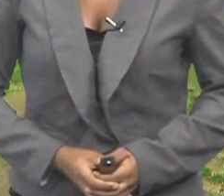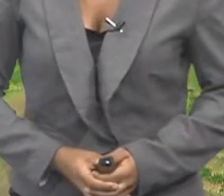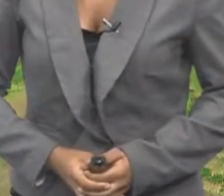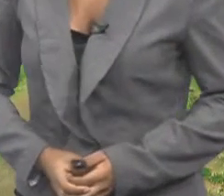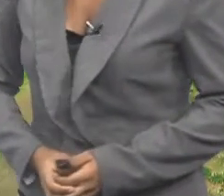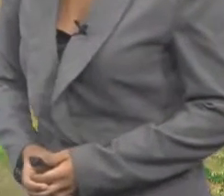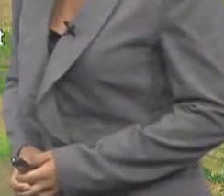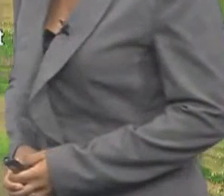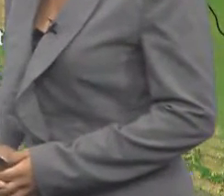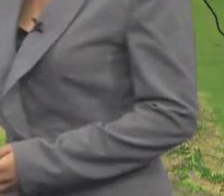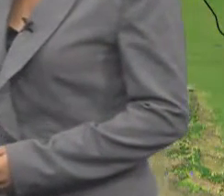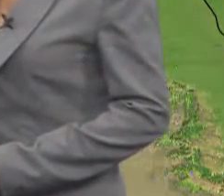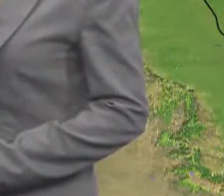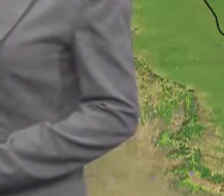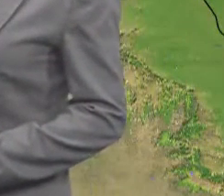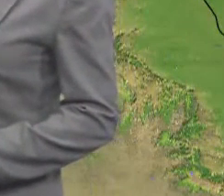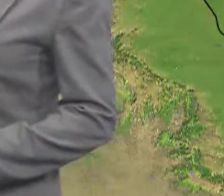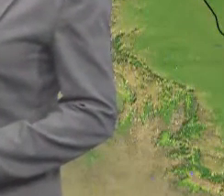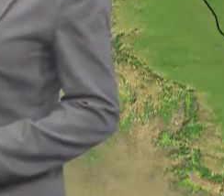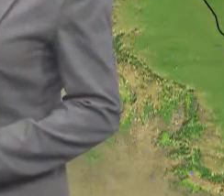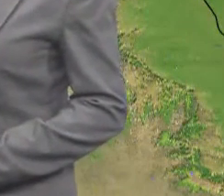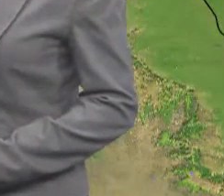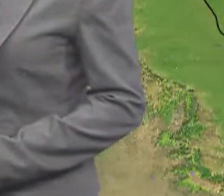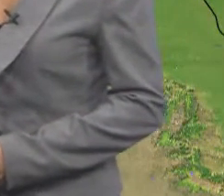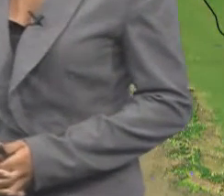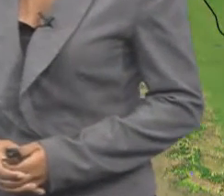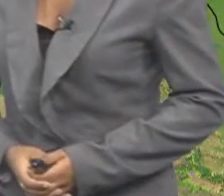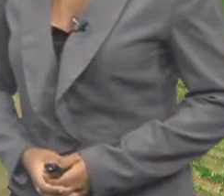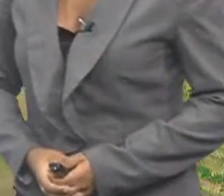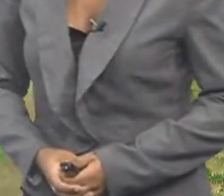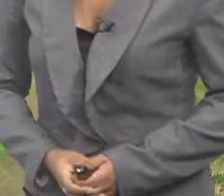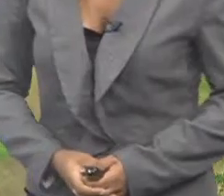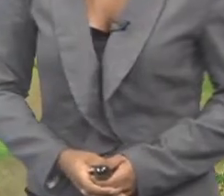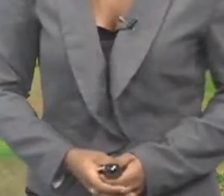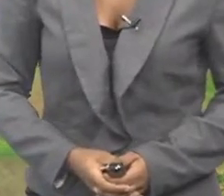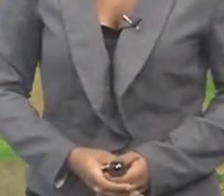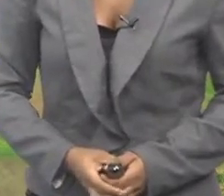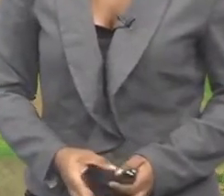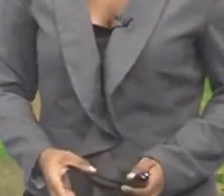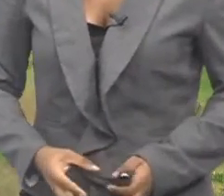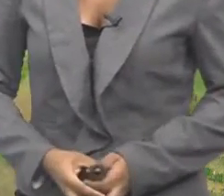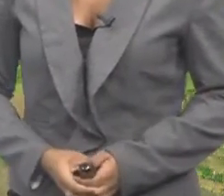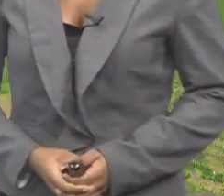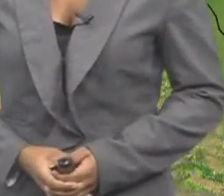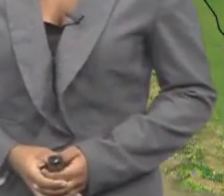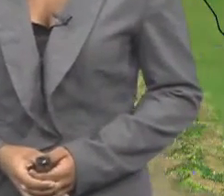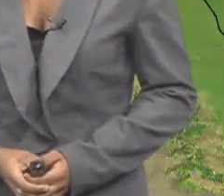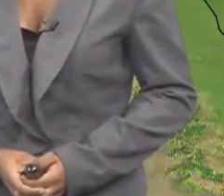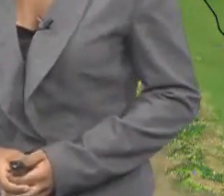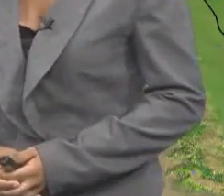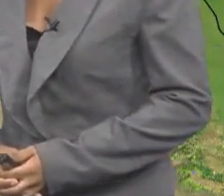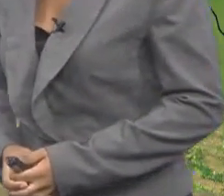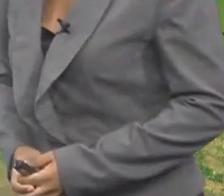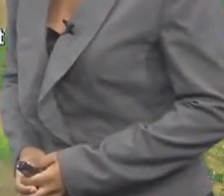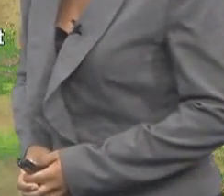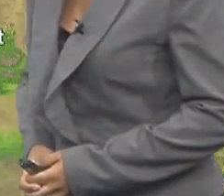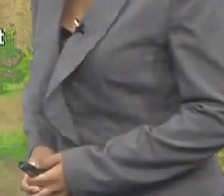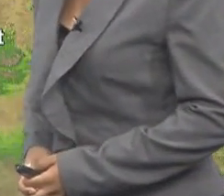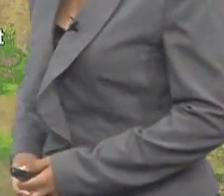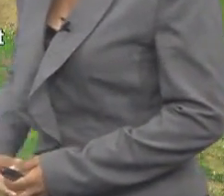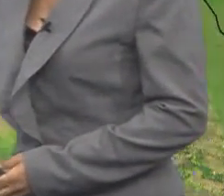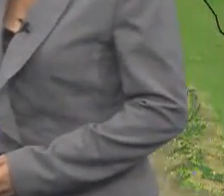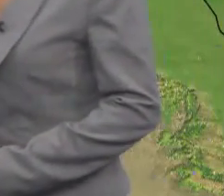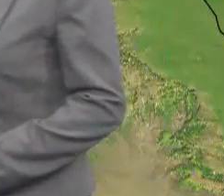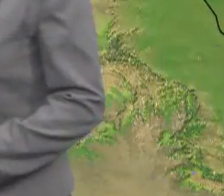at Francistown to about 22 degrees Celsius at Kasani. In the afternoon, temperatures will be